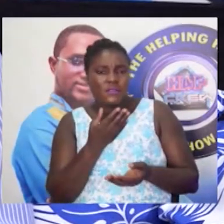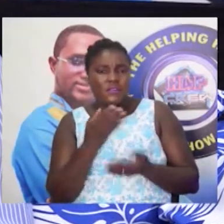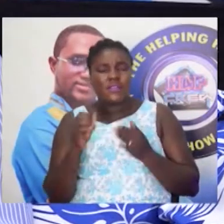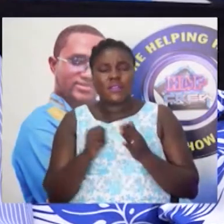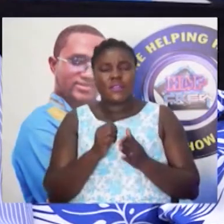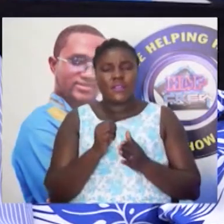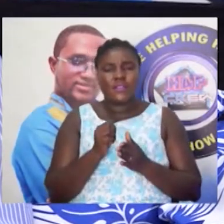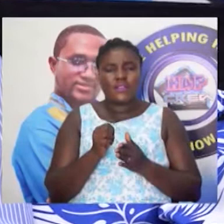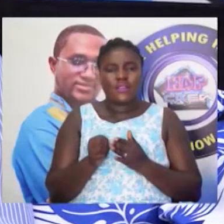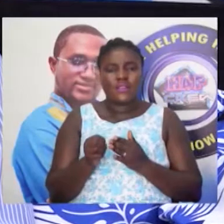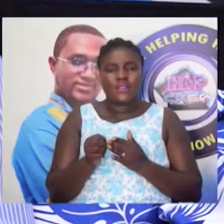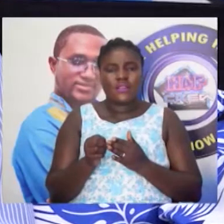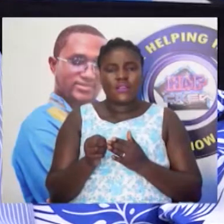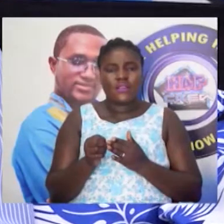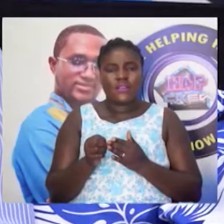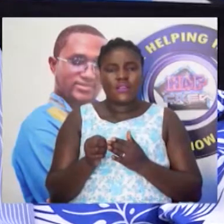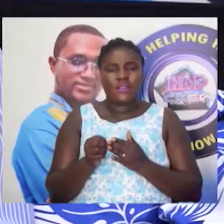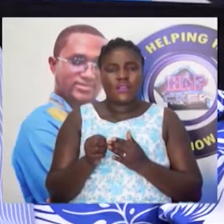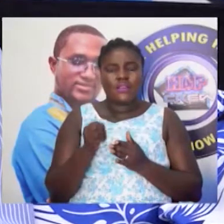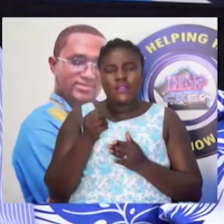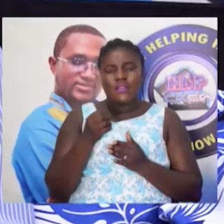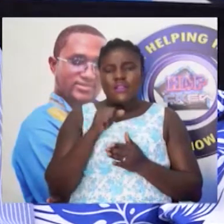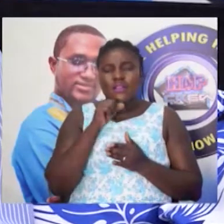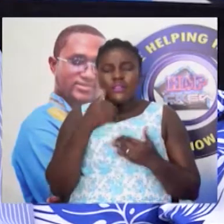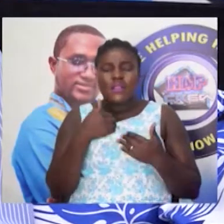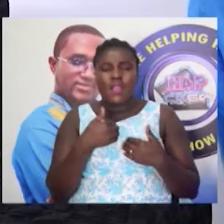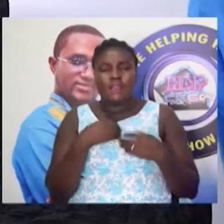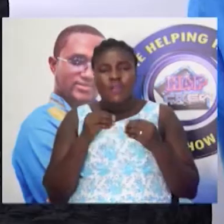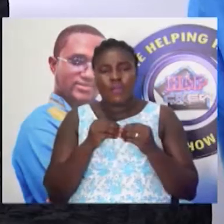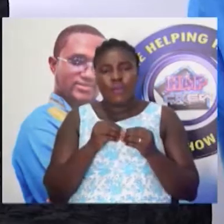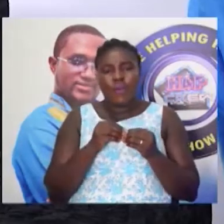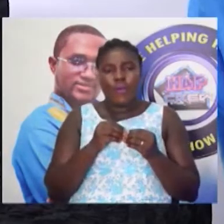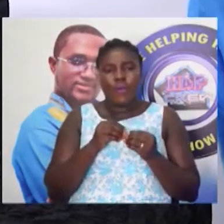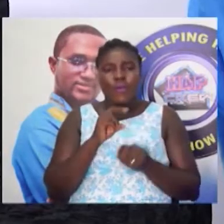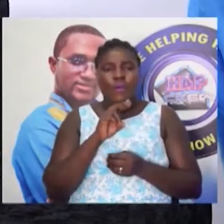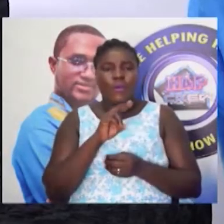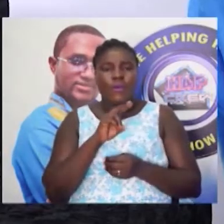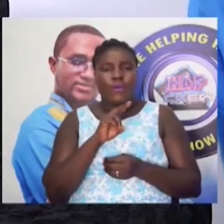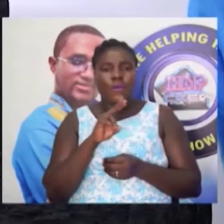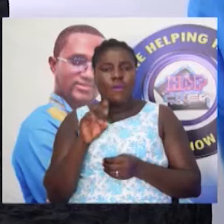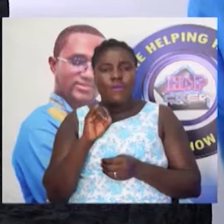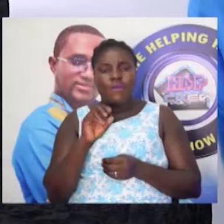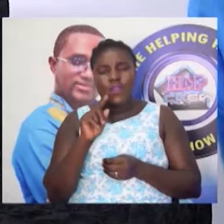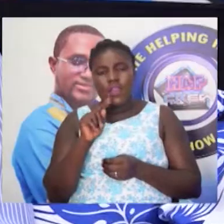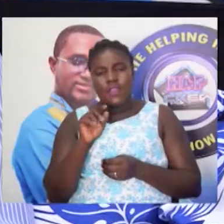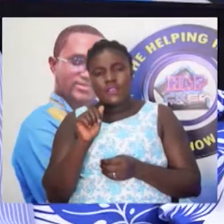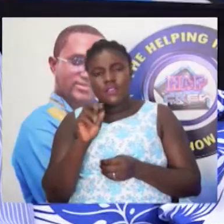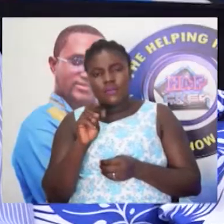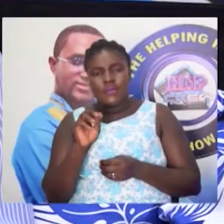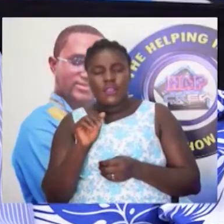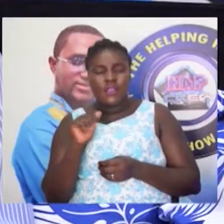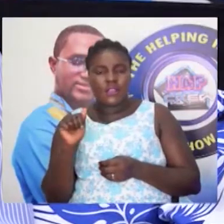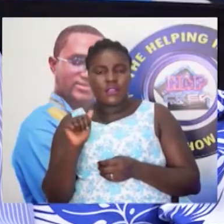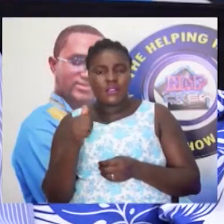doctor told her, it's as a result of vitamin A deficiency. Vitamin A? Yeah. Yeah. Wow. Yeah.